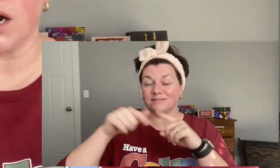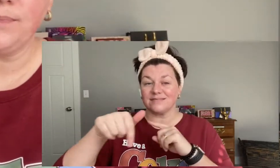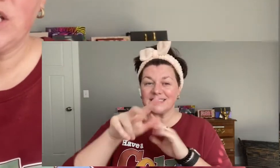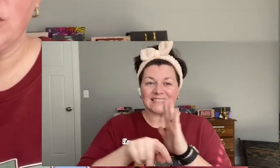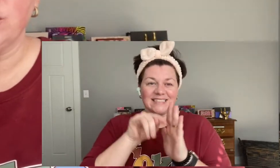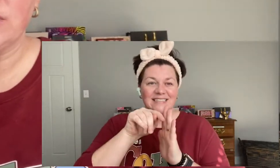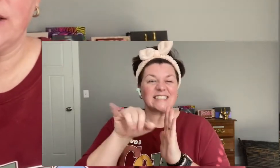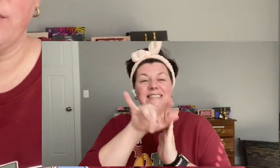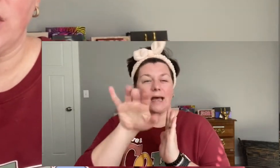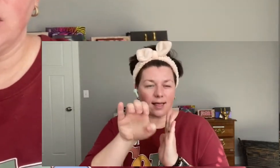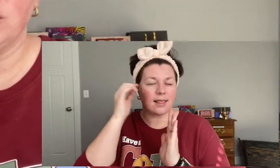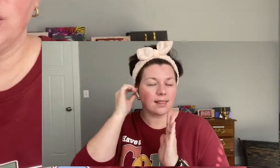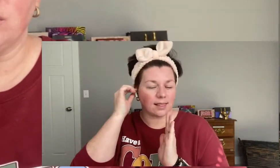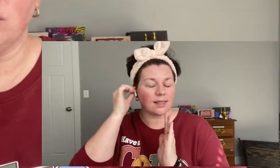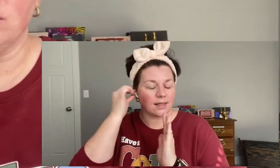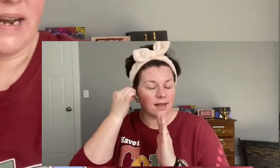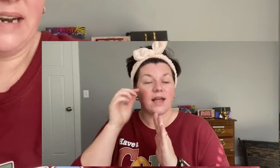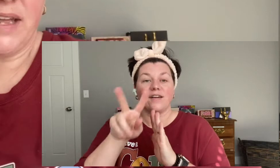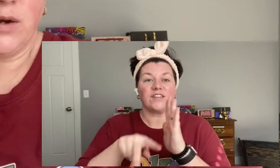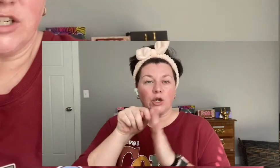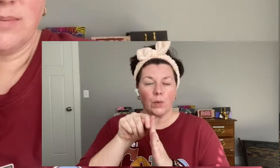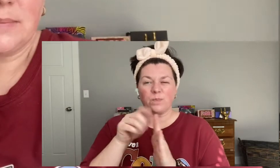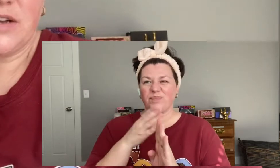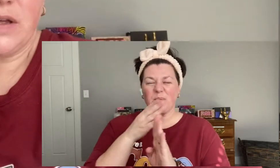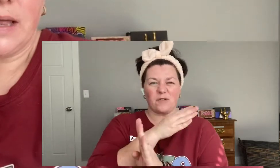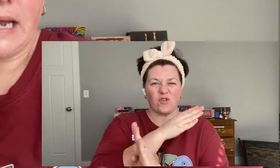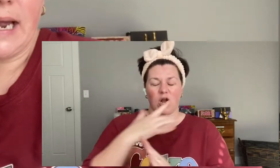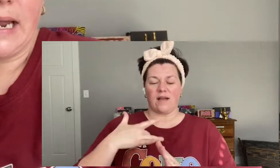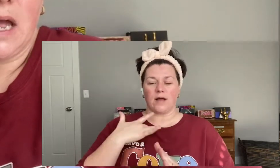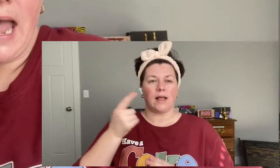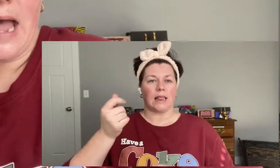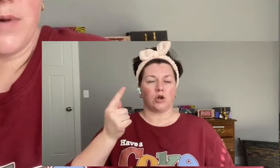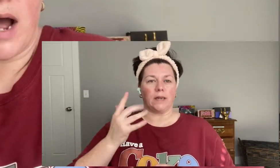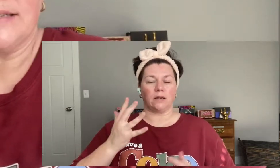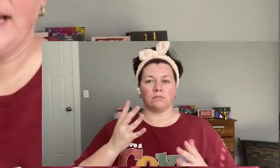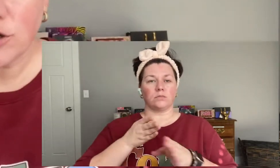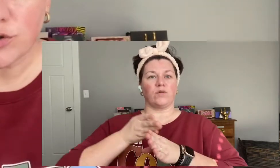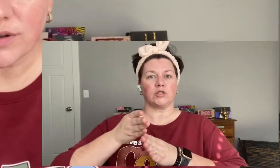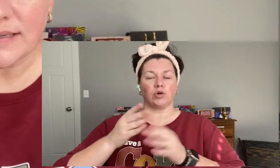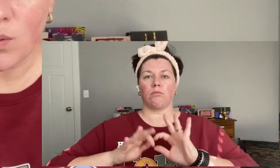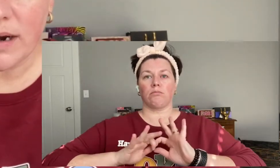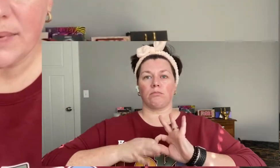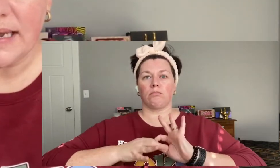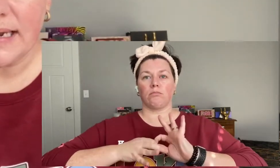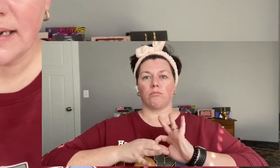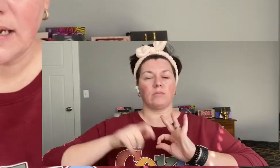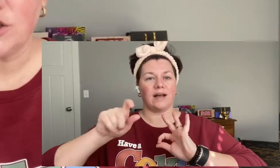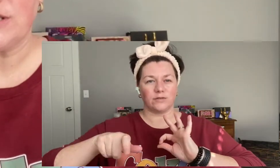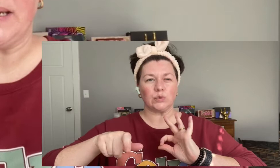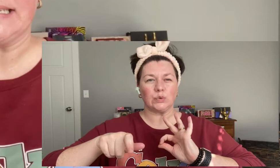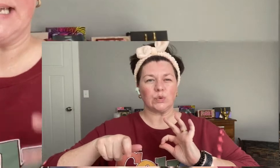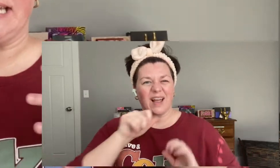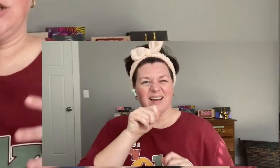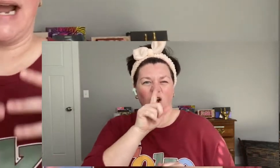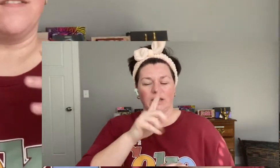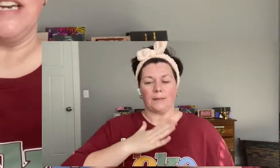more conducive to my native language. Sometimes I feel like I am not as natural as I want to be just because